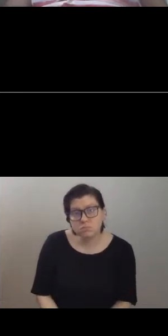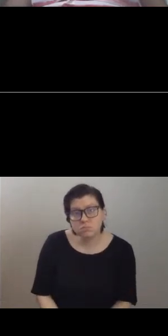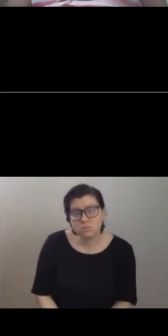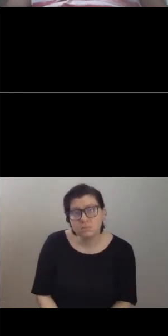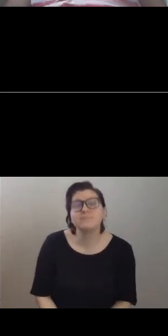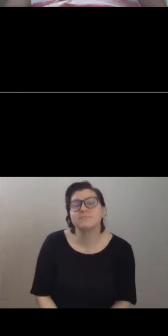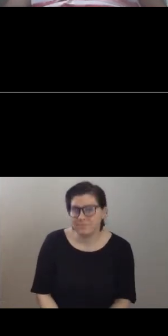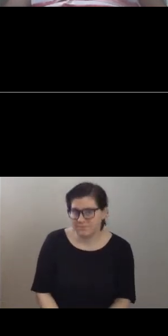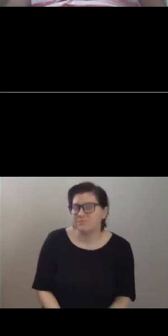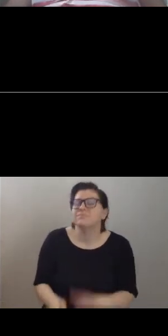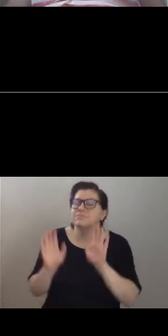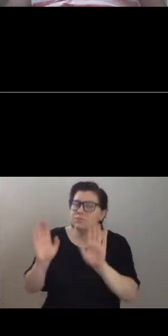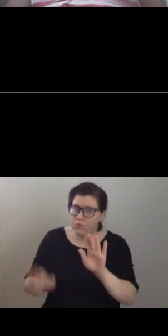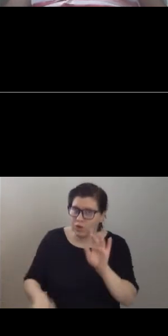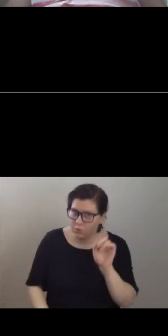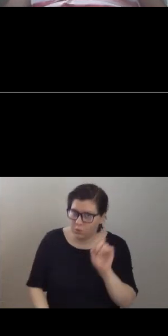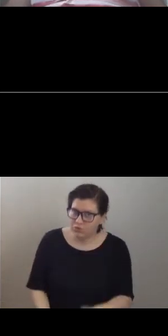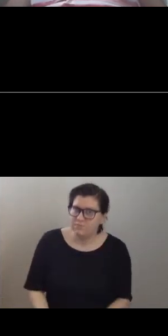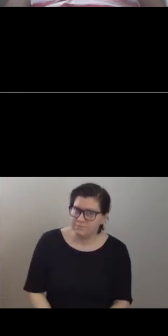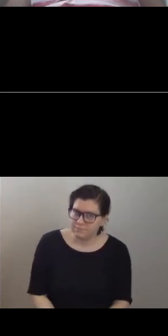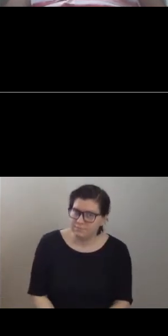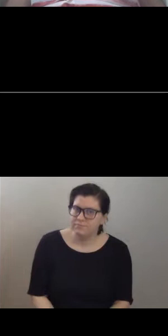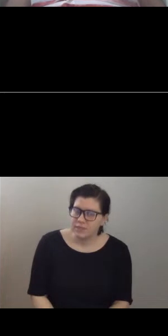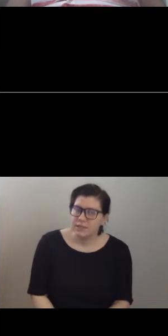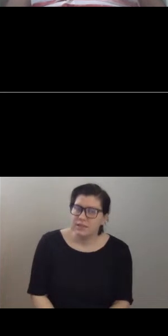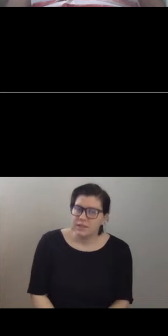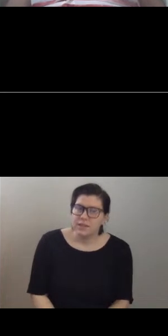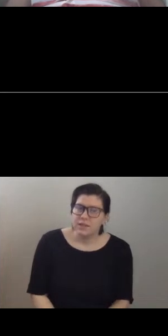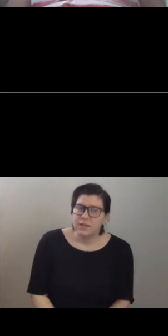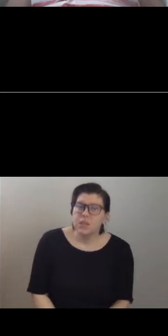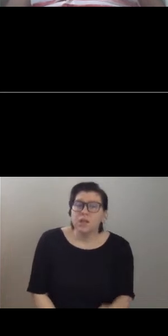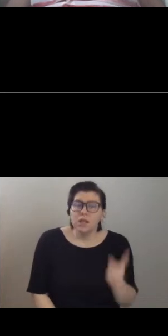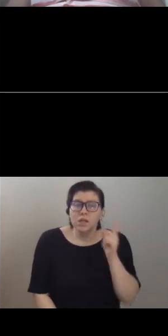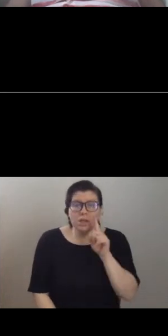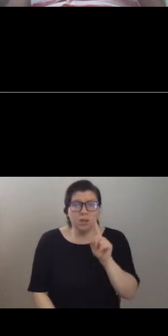question. And for those who will